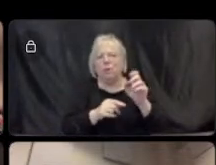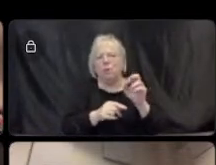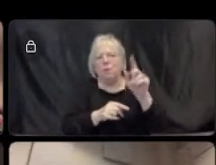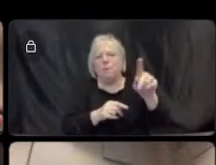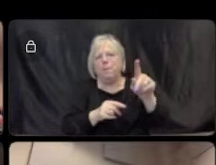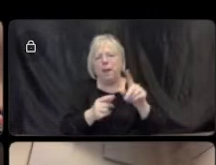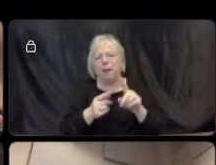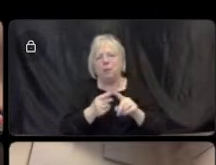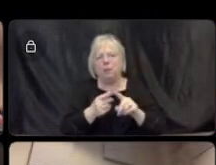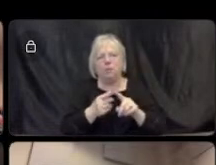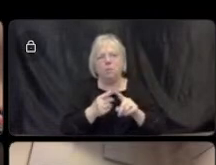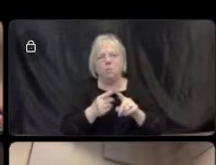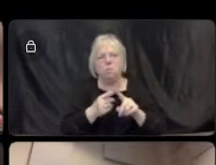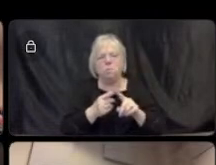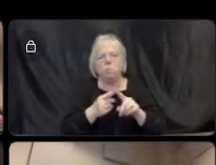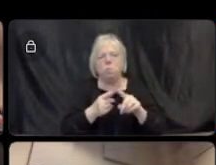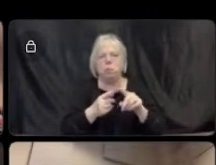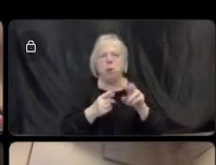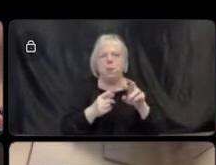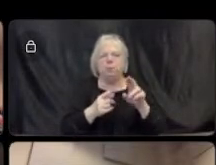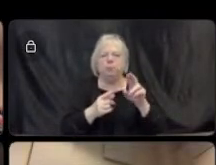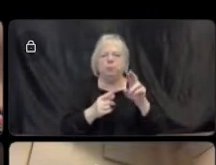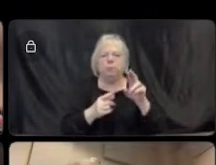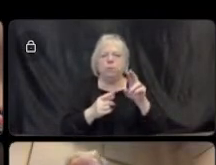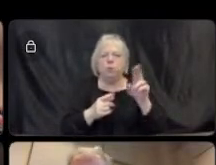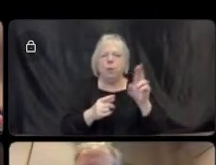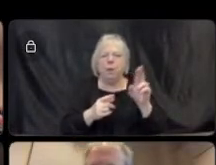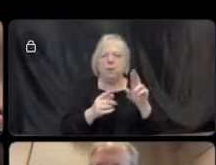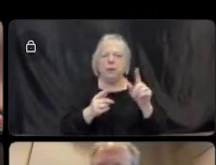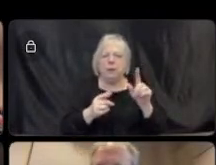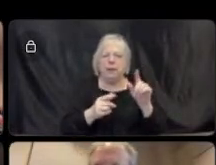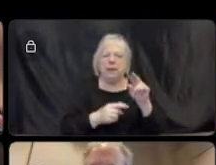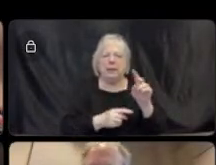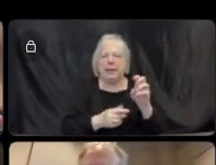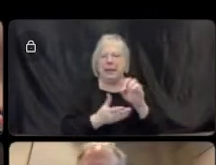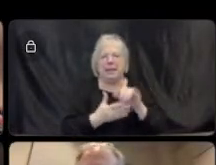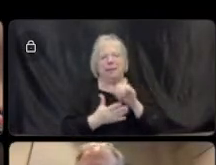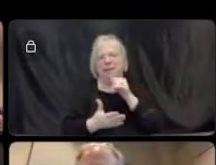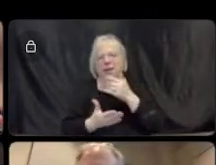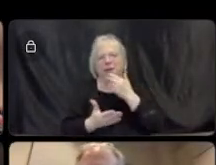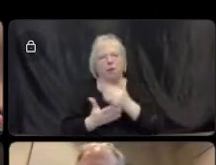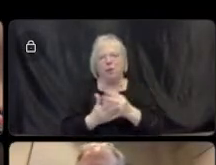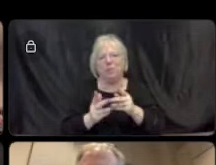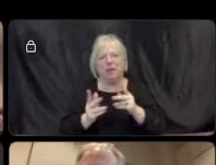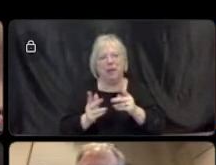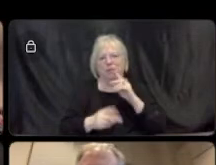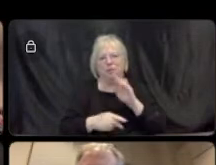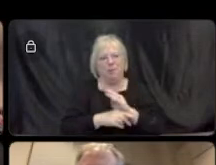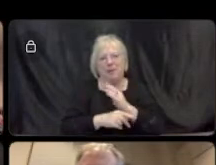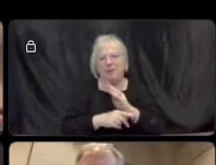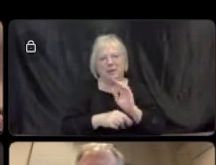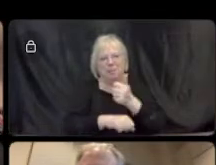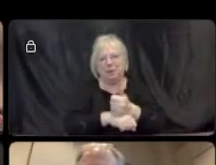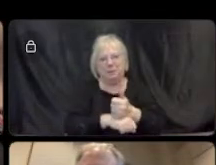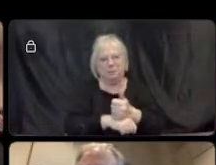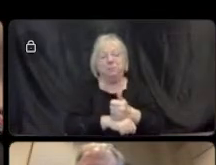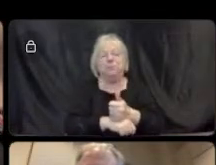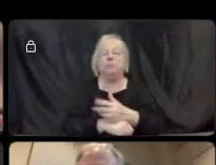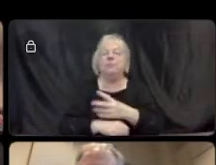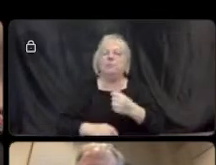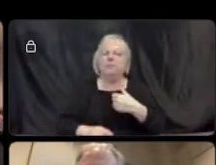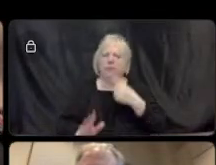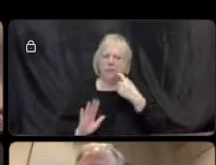Republican Independent Lane, and it's just not a good place to be. It really isn't. And I